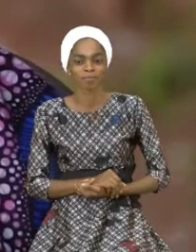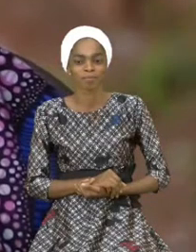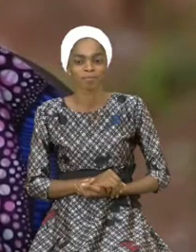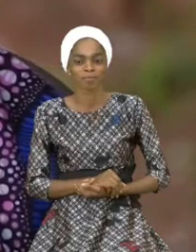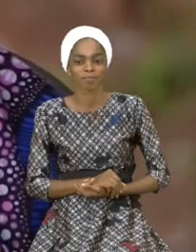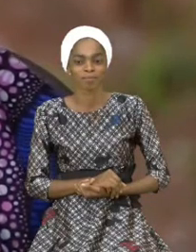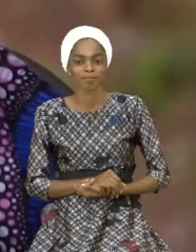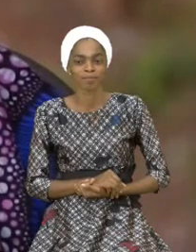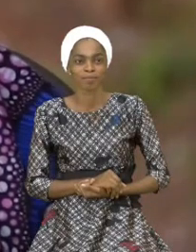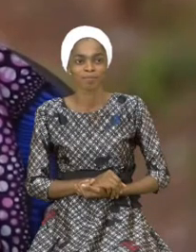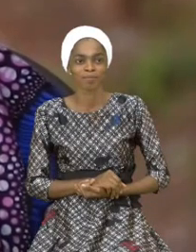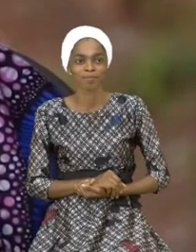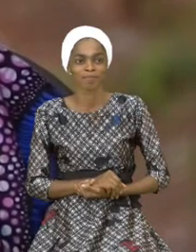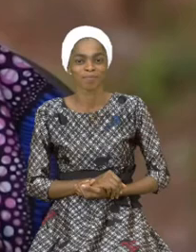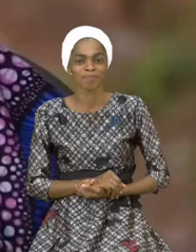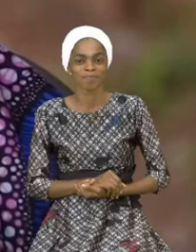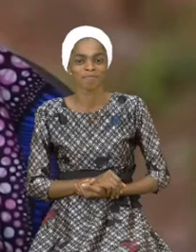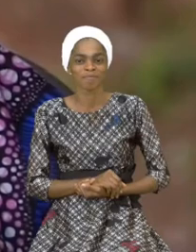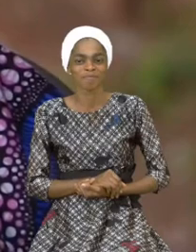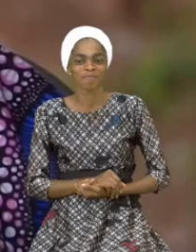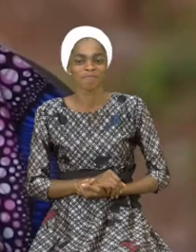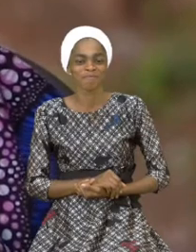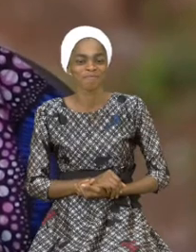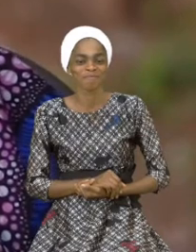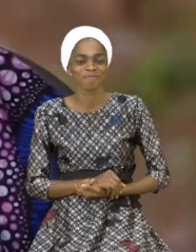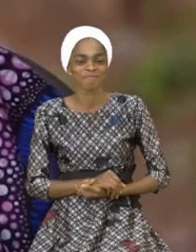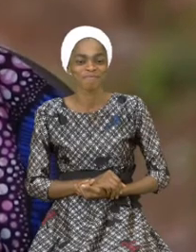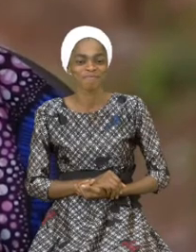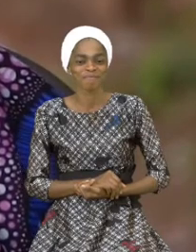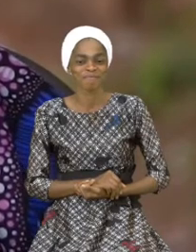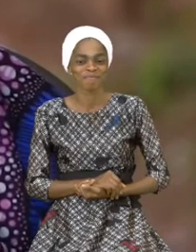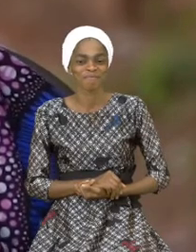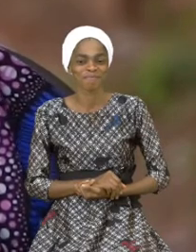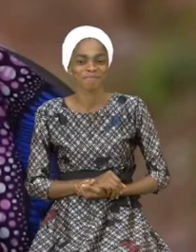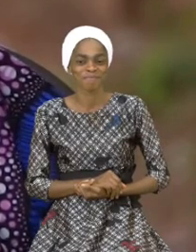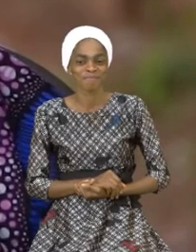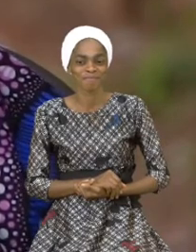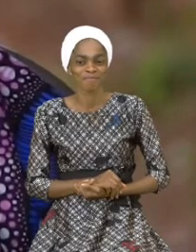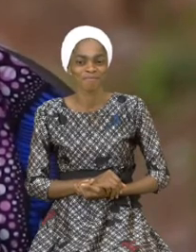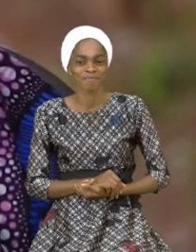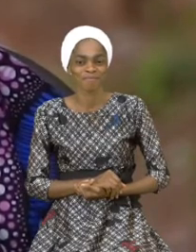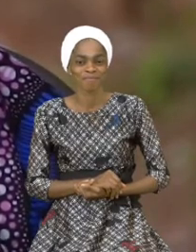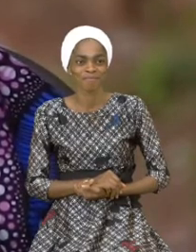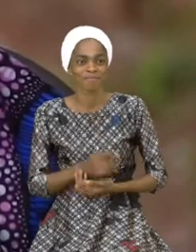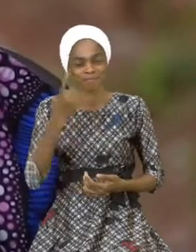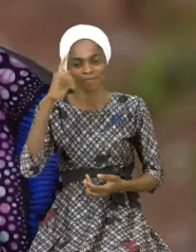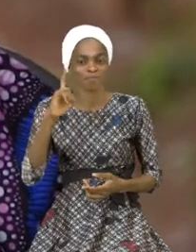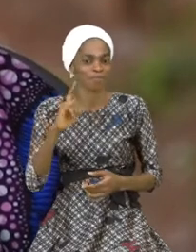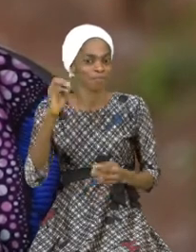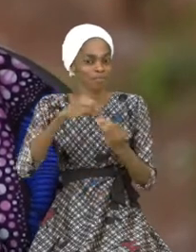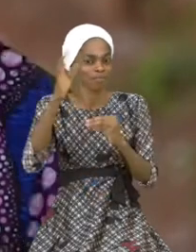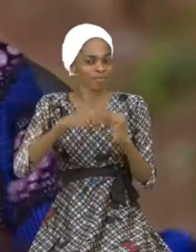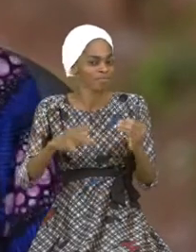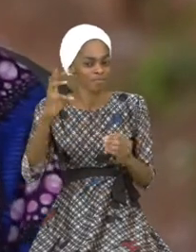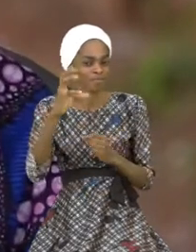My name is Moderator. I live in Odunkefa ni Irewole, Saki, Oyo State. For the past 6 years